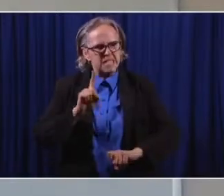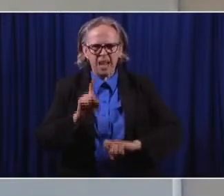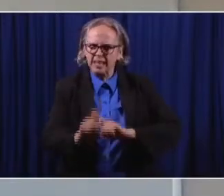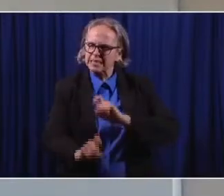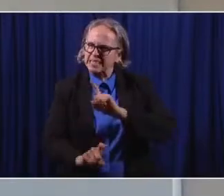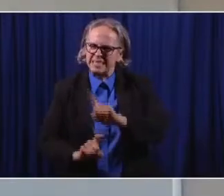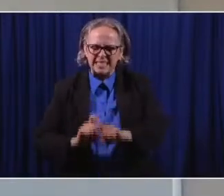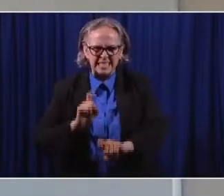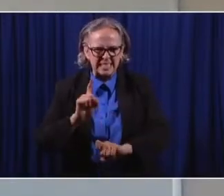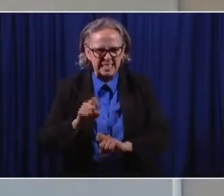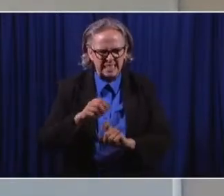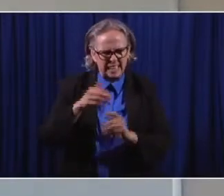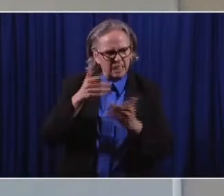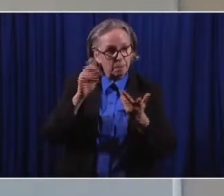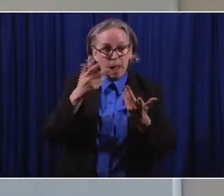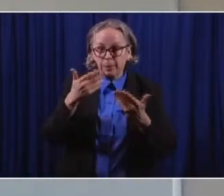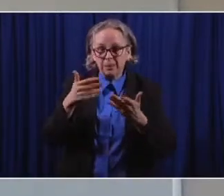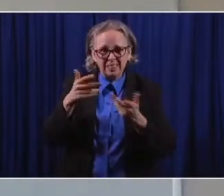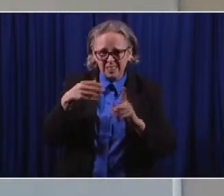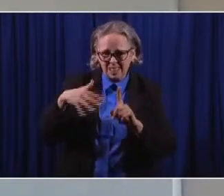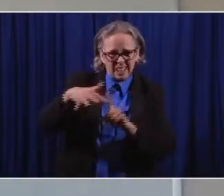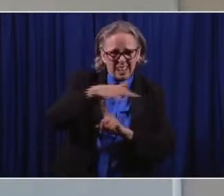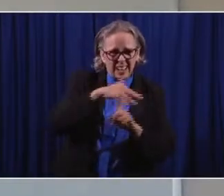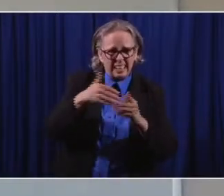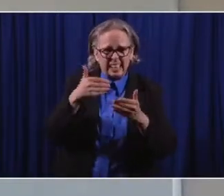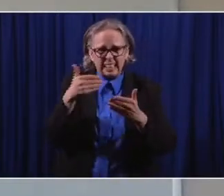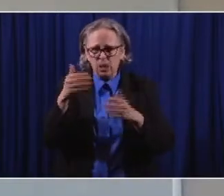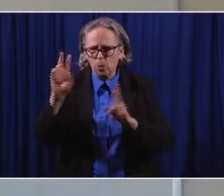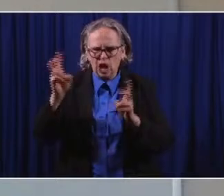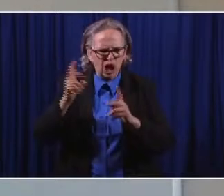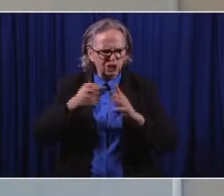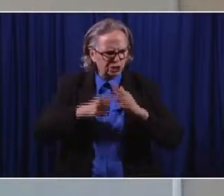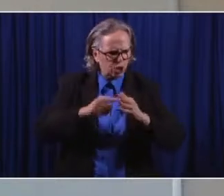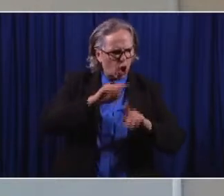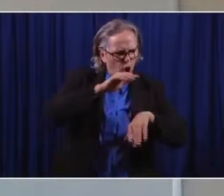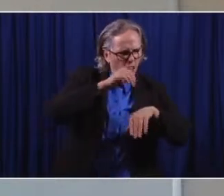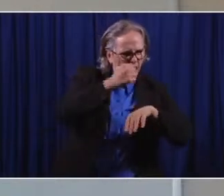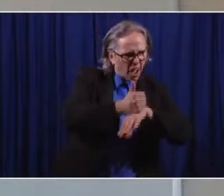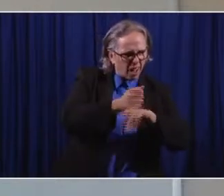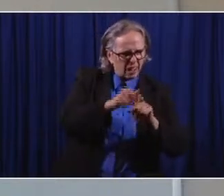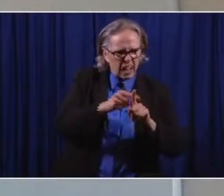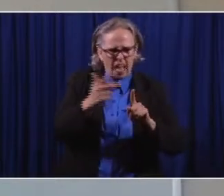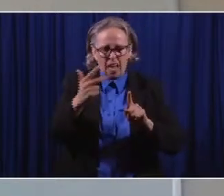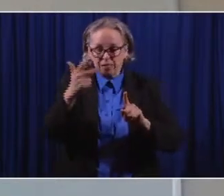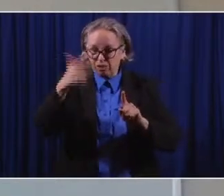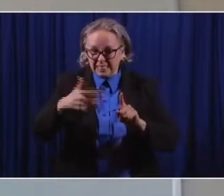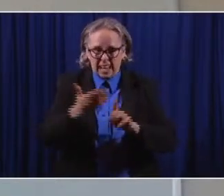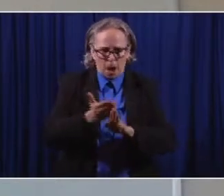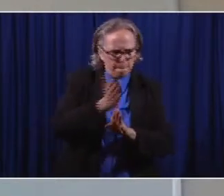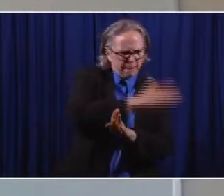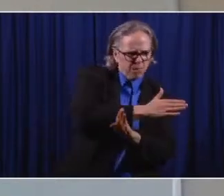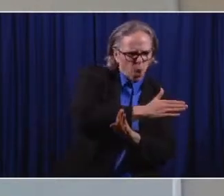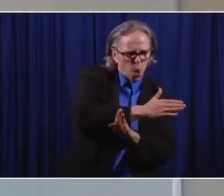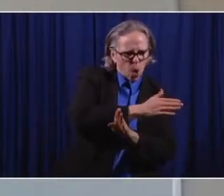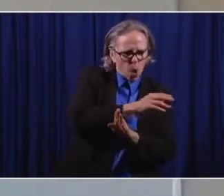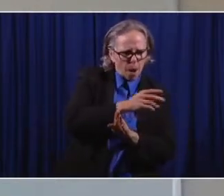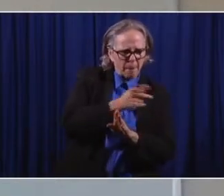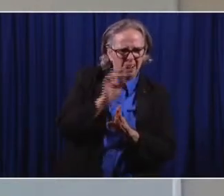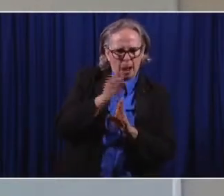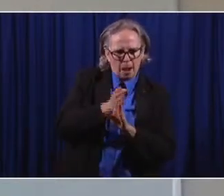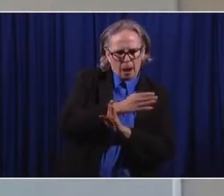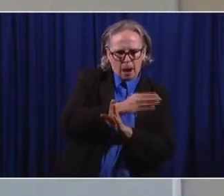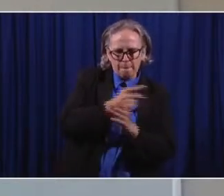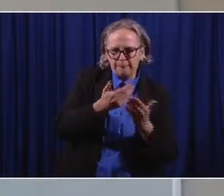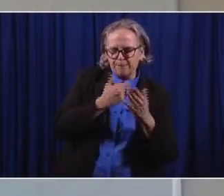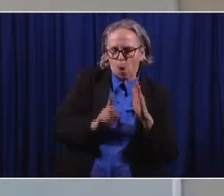got your symptom onset date. Let's go 3 days prior to that. That's when what we call the pre-symptomatic phase, and people are spreading